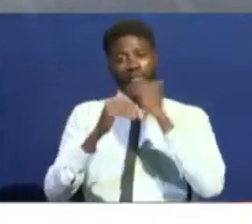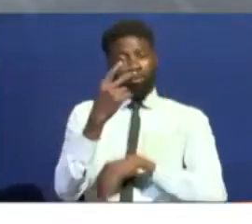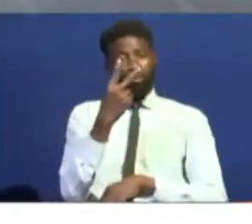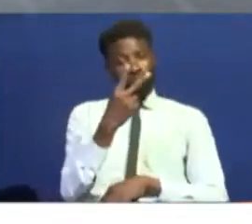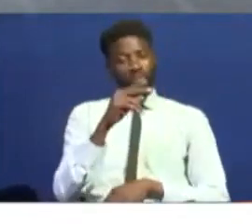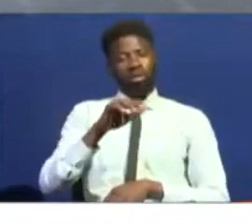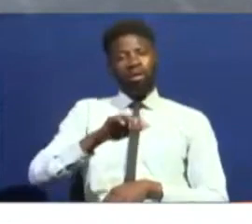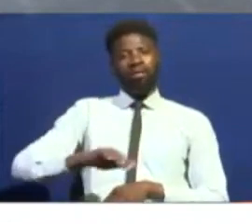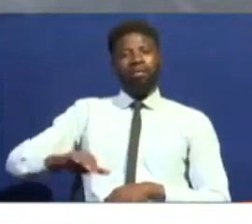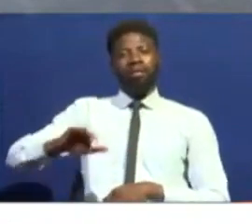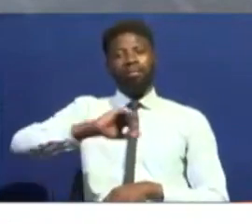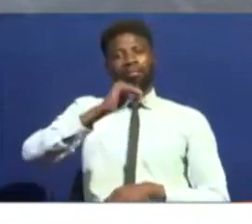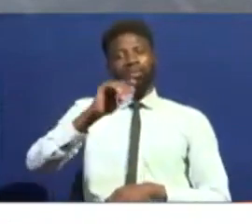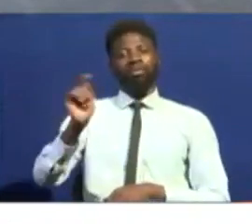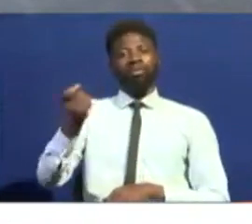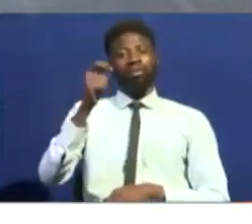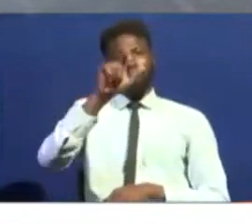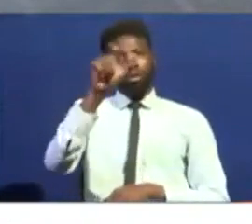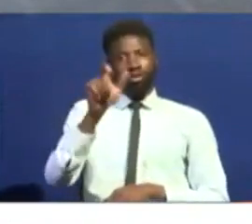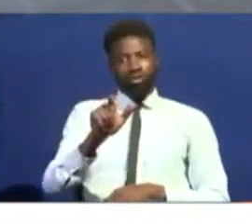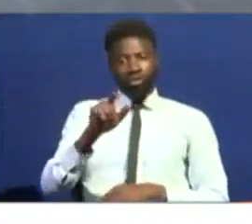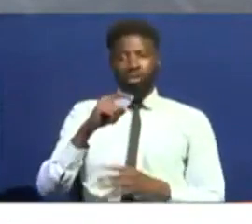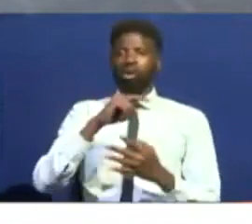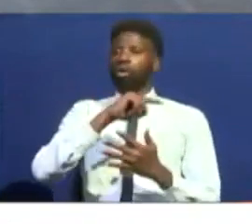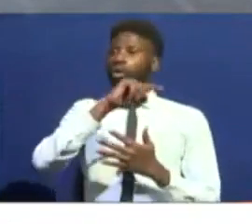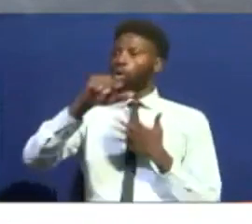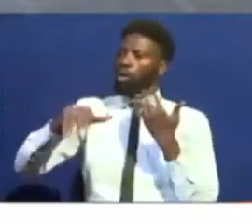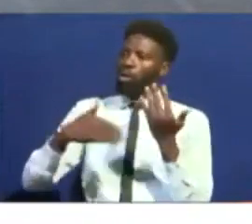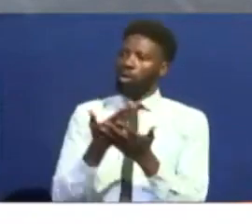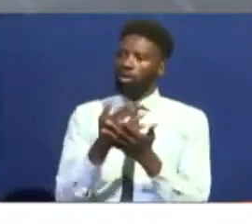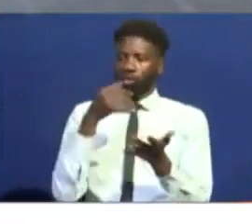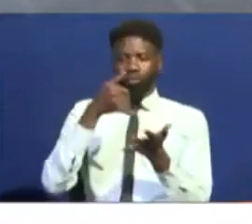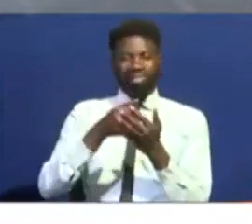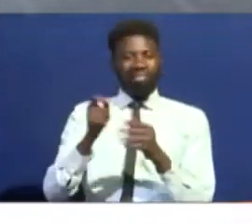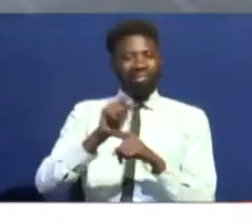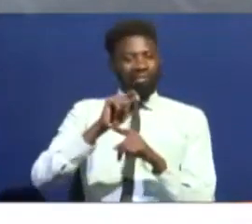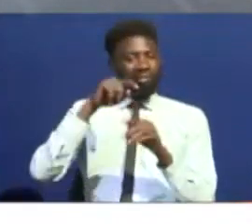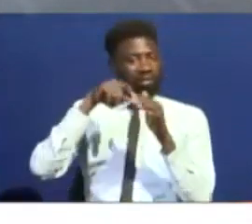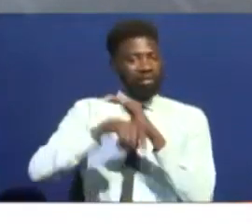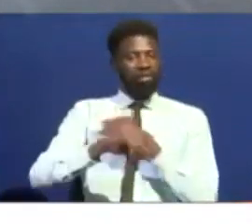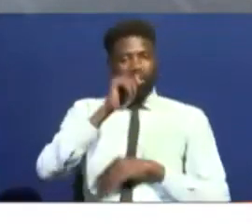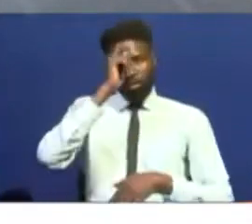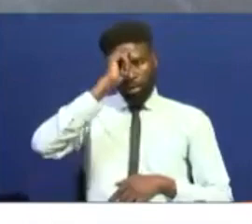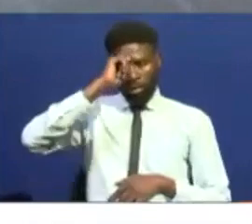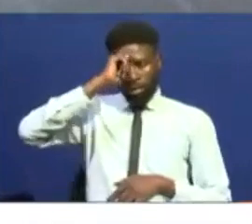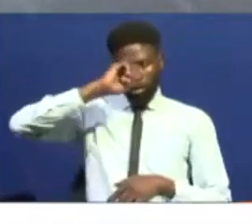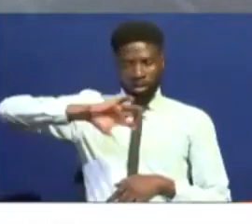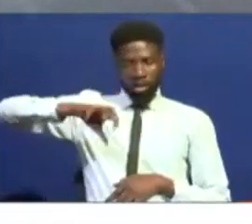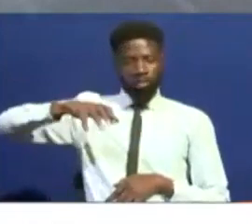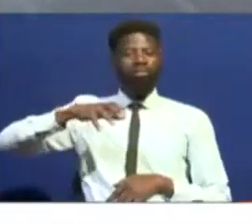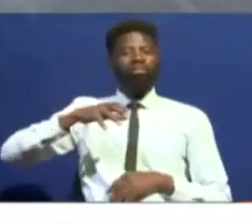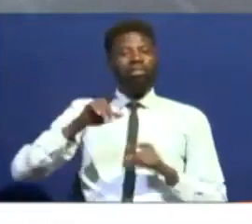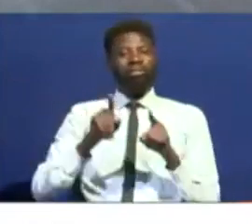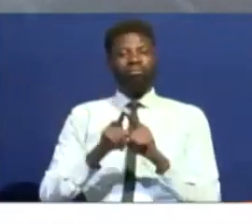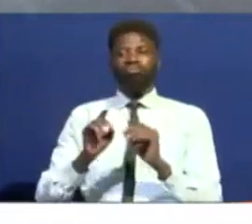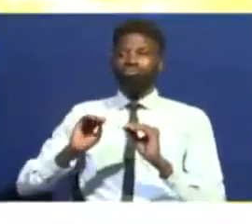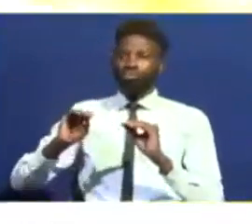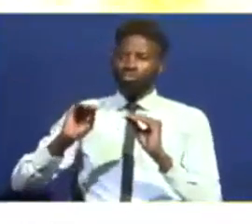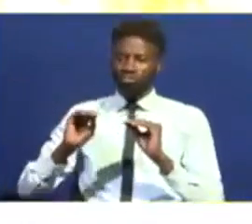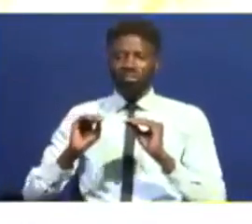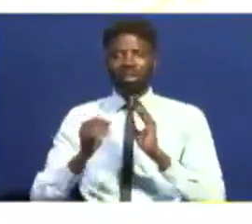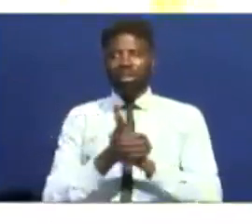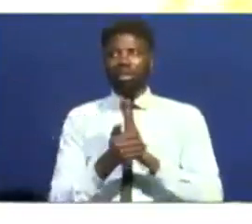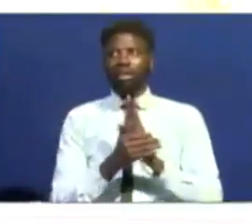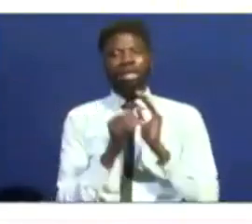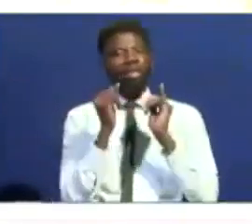Mount Kenya region have been engaged in intensive training in Tharaka Nithi County and equipped with modern